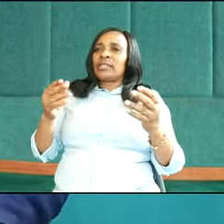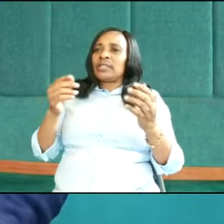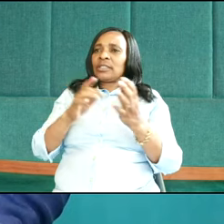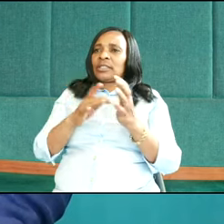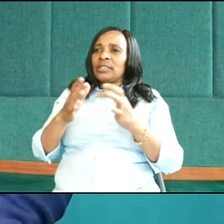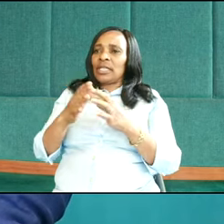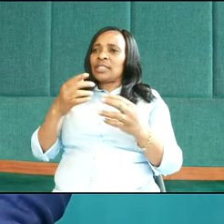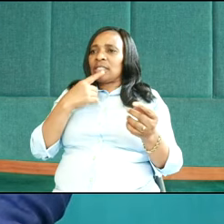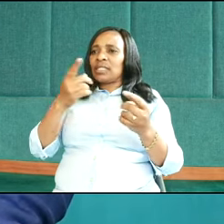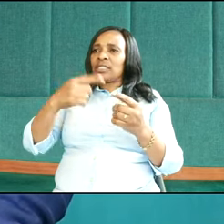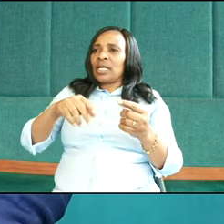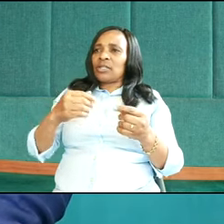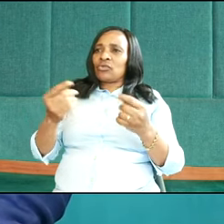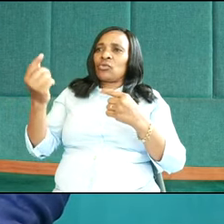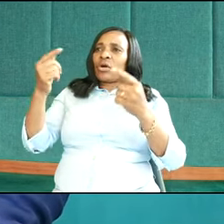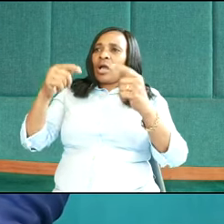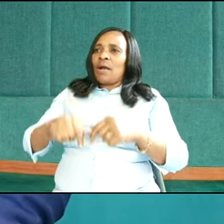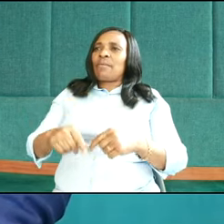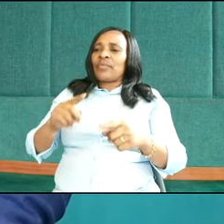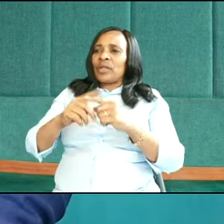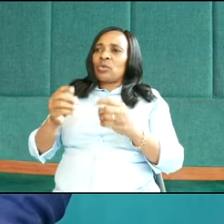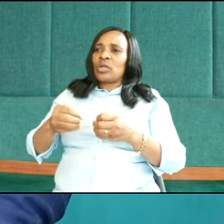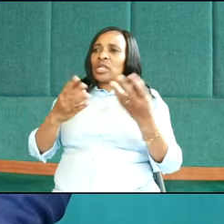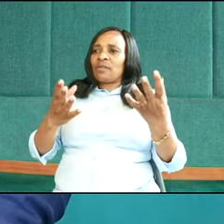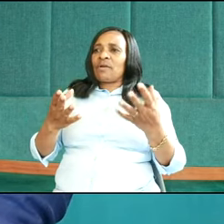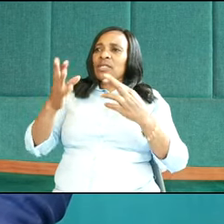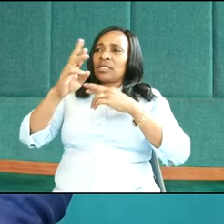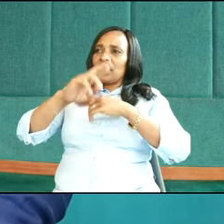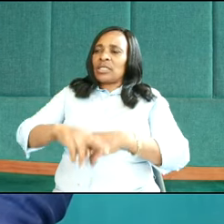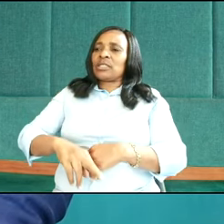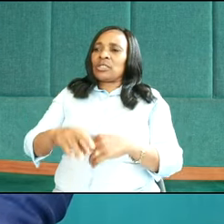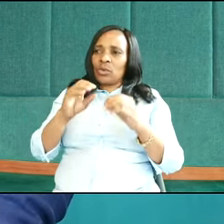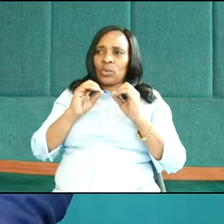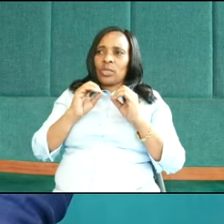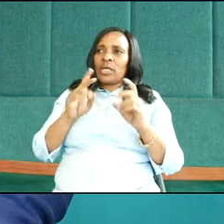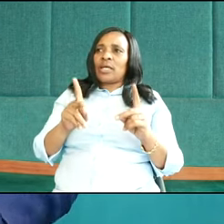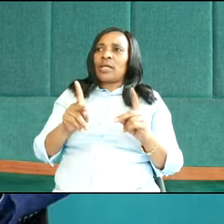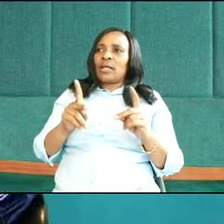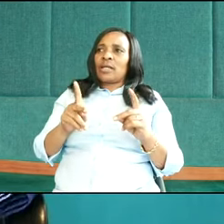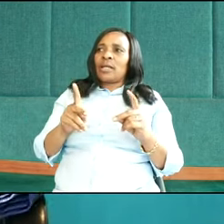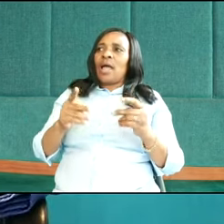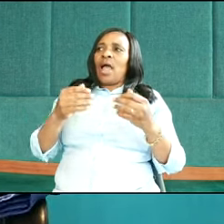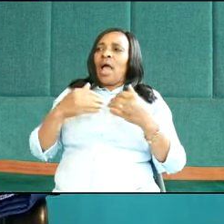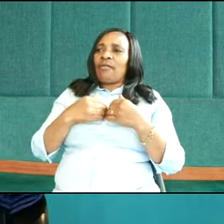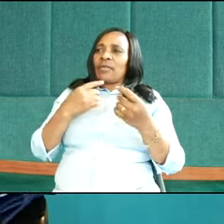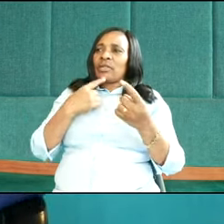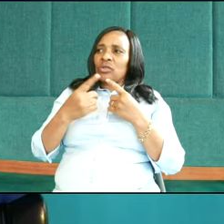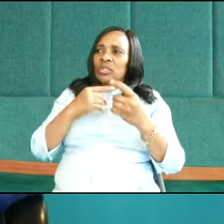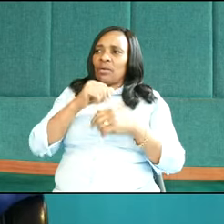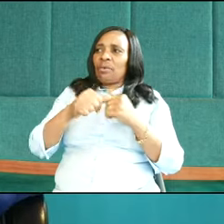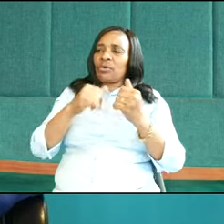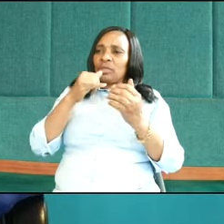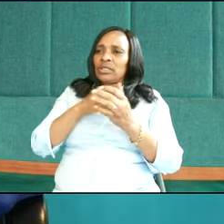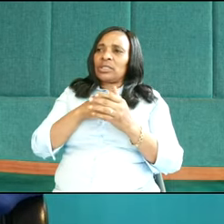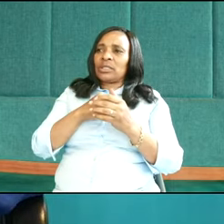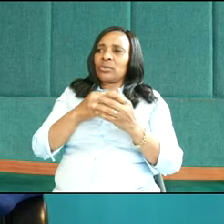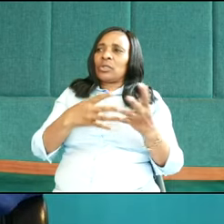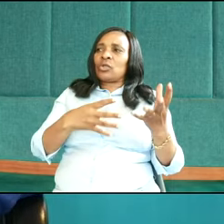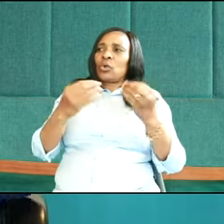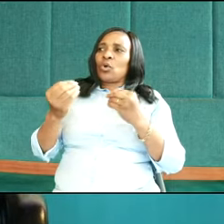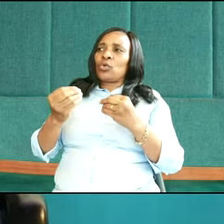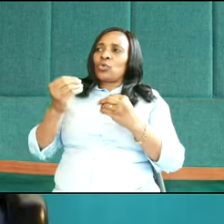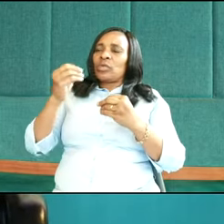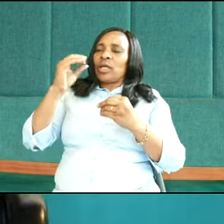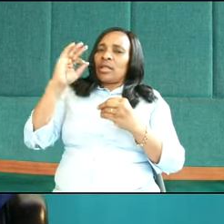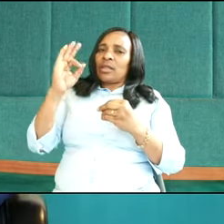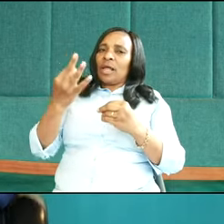Jesus tells us to come and that he will give us rest. All right. Well, having said that, now we want to go on to the Thursday part and